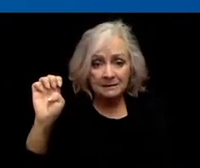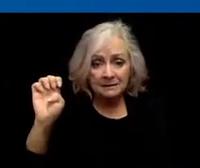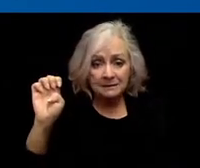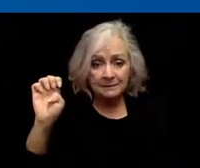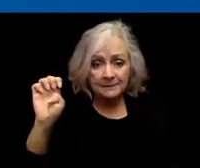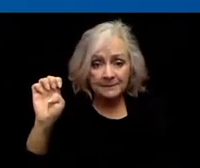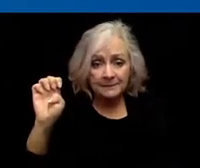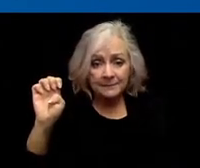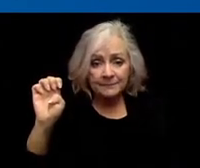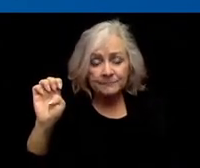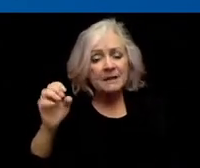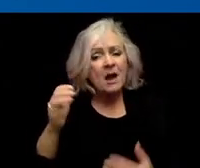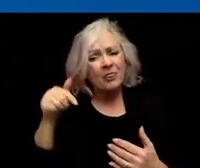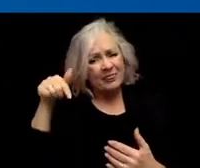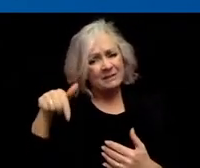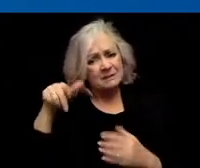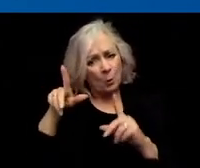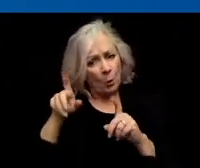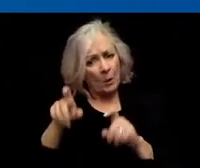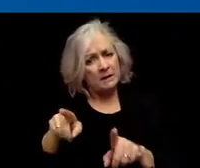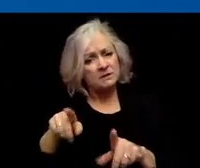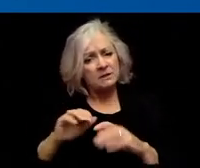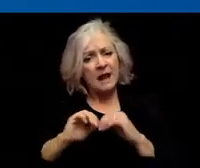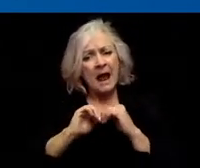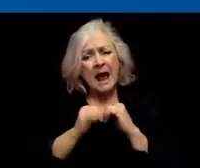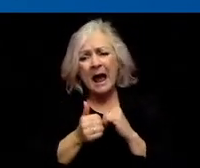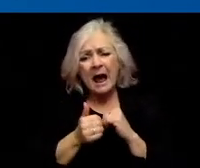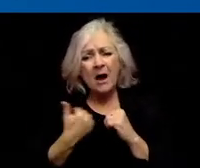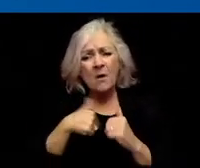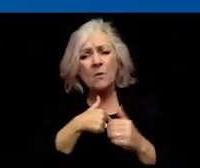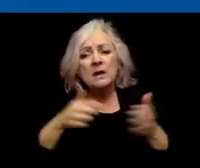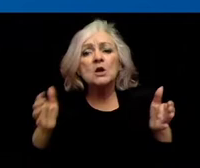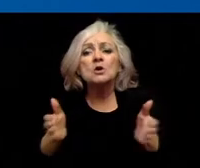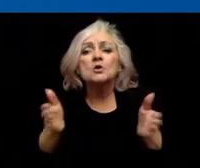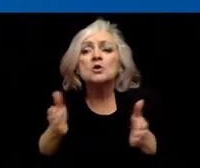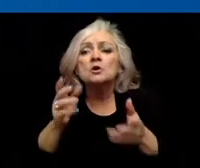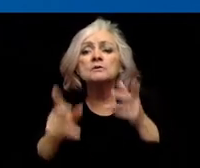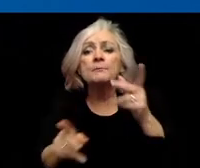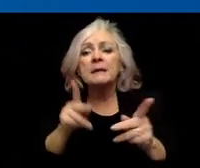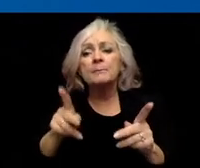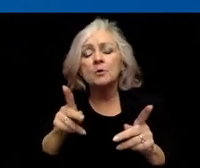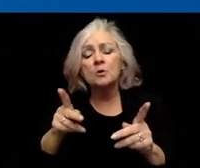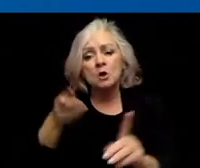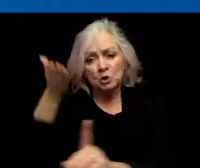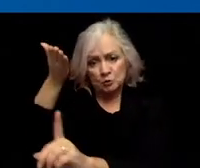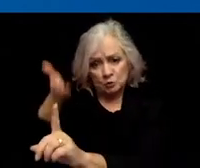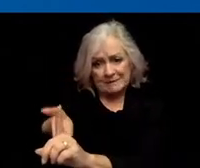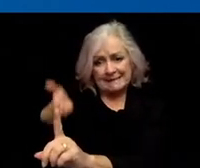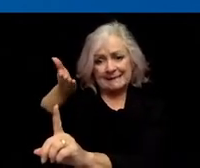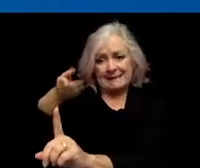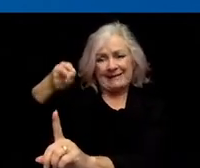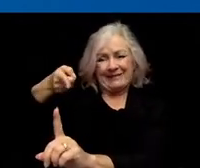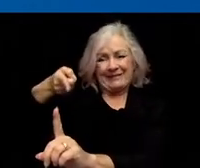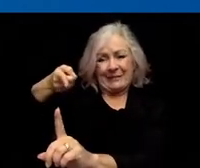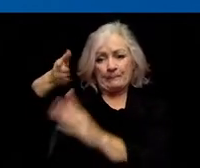which is, how do we encourage people to see the person? In some ways, the entire